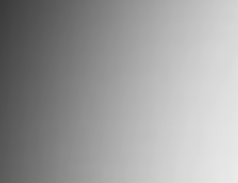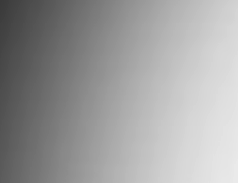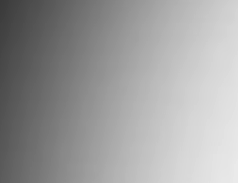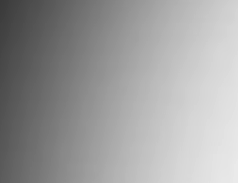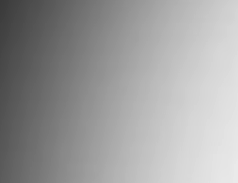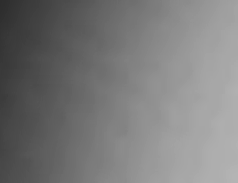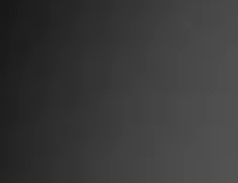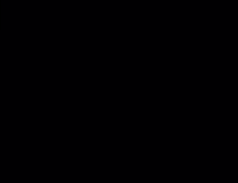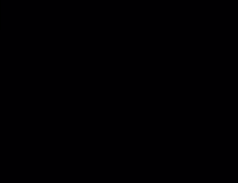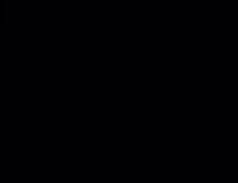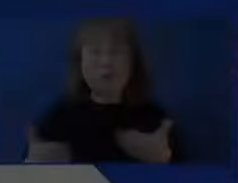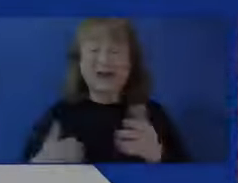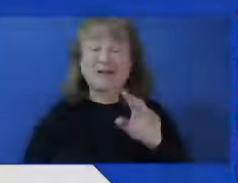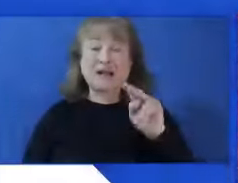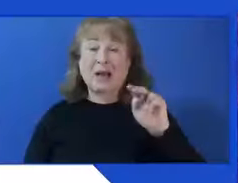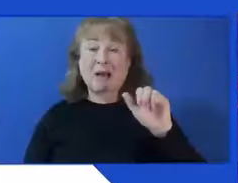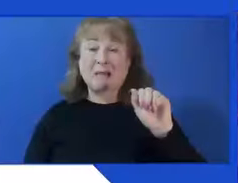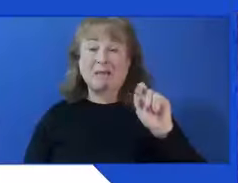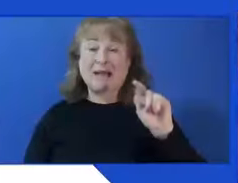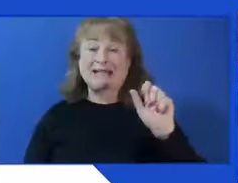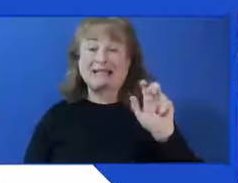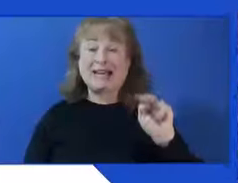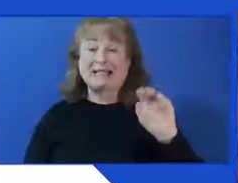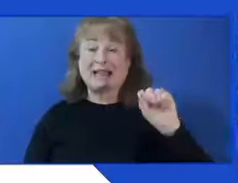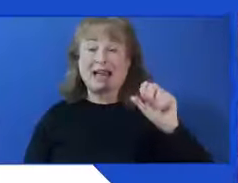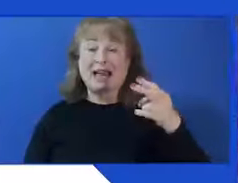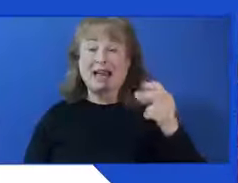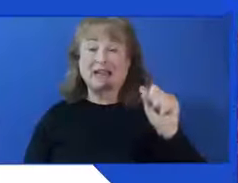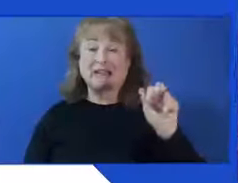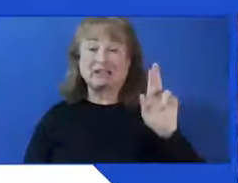Please welcome Natan Sharansky.